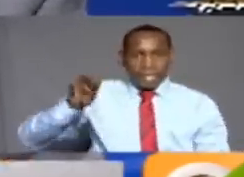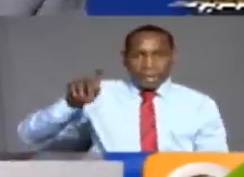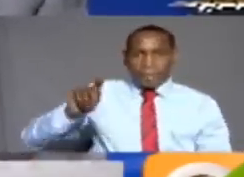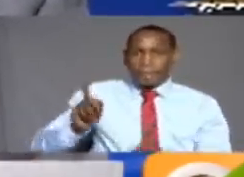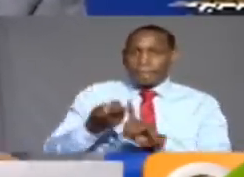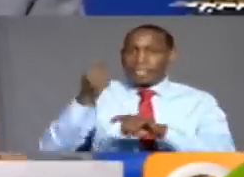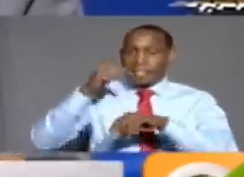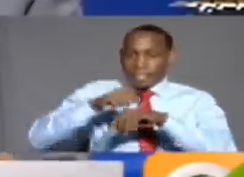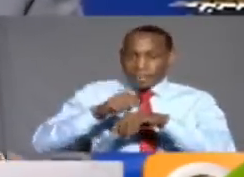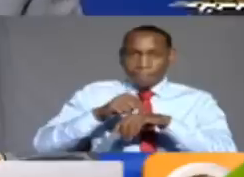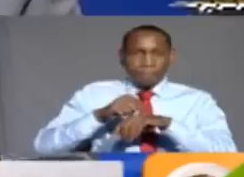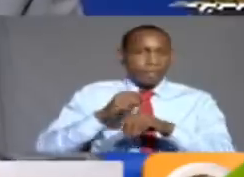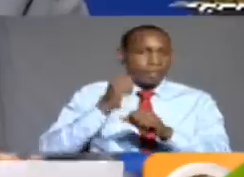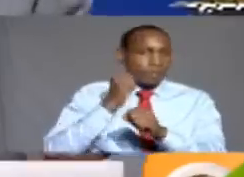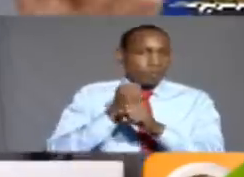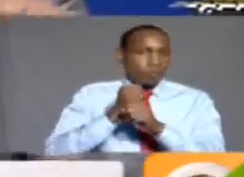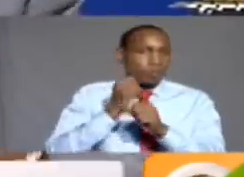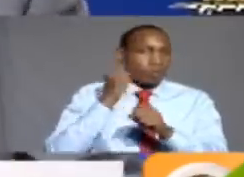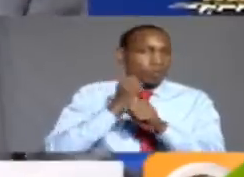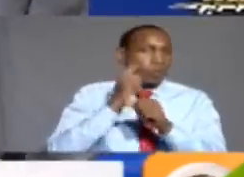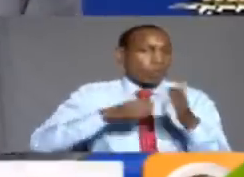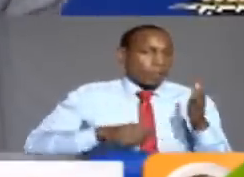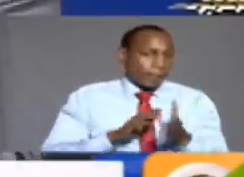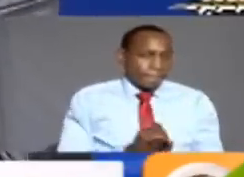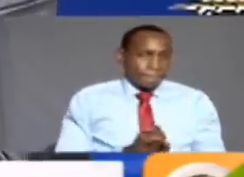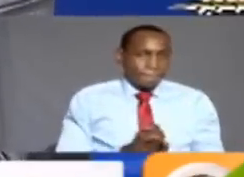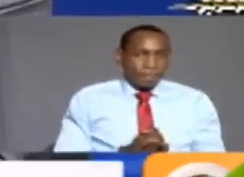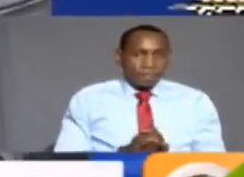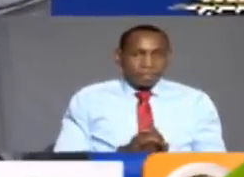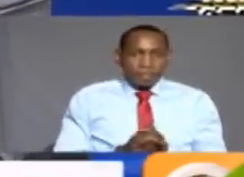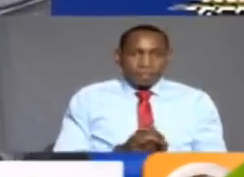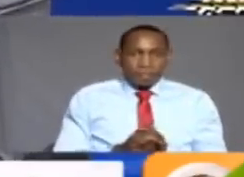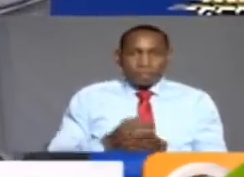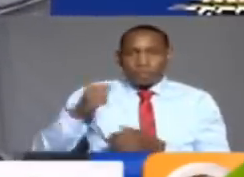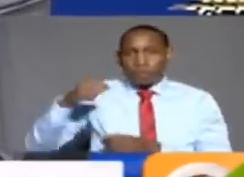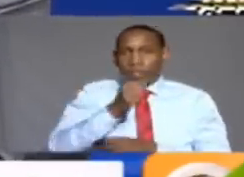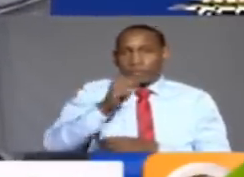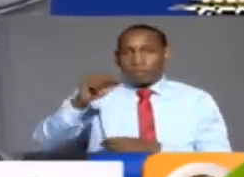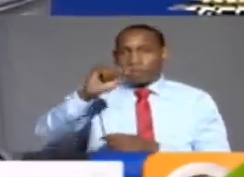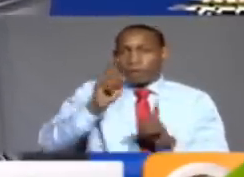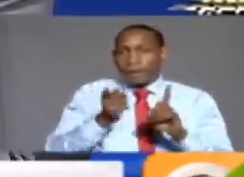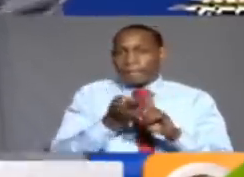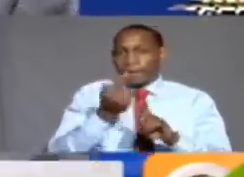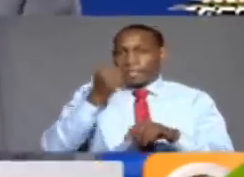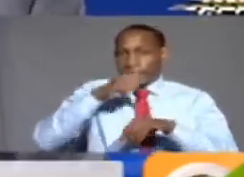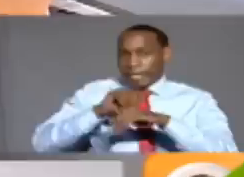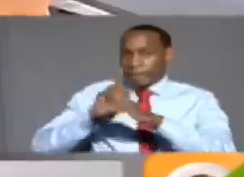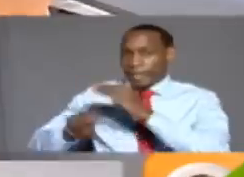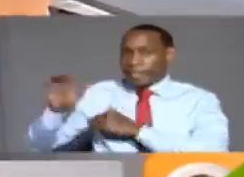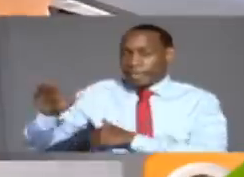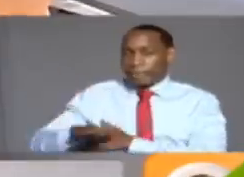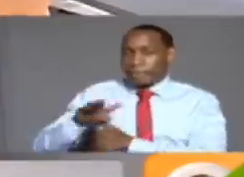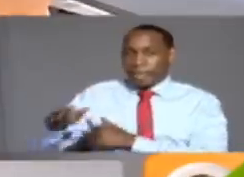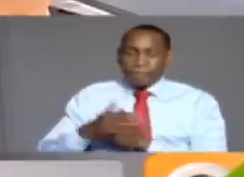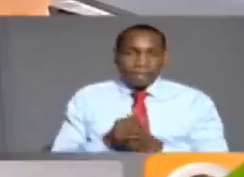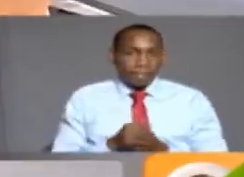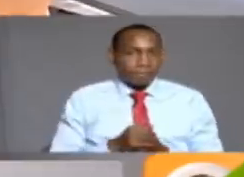first time. He should be really, really. I used to tangatanga in my first term. Yeah? Okay. So